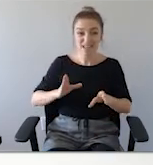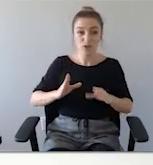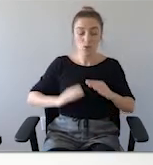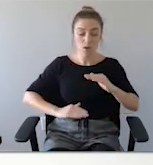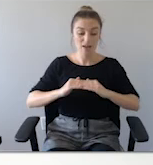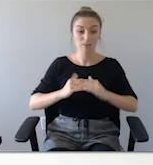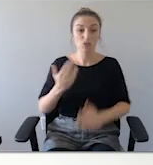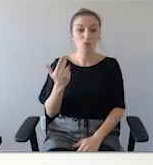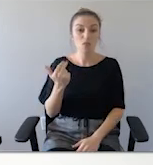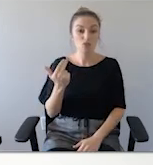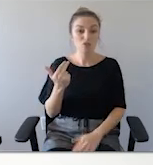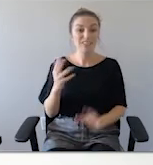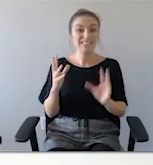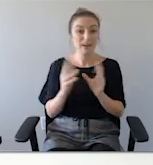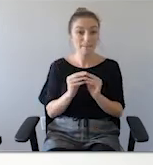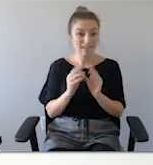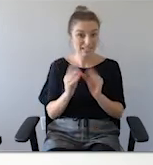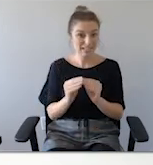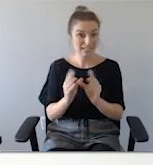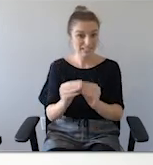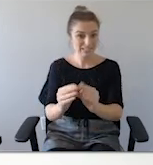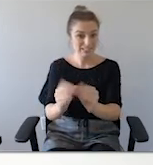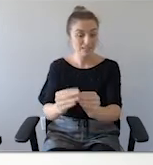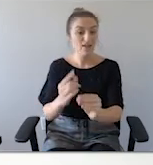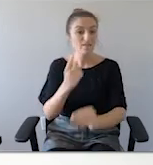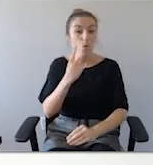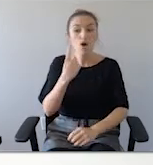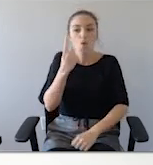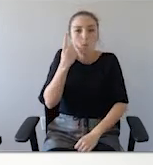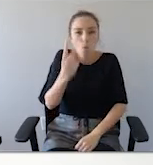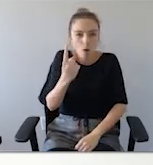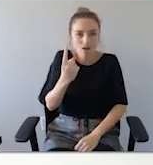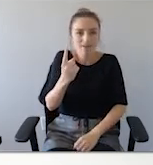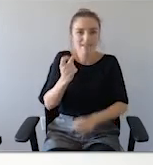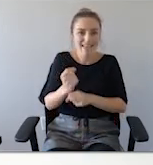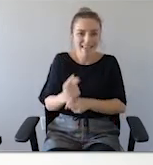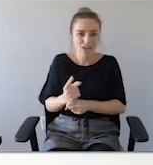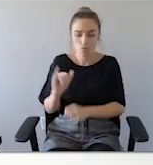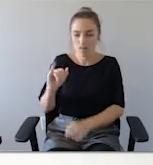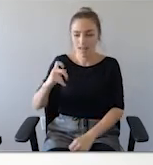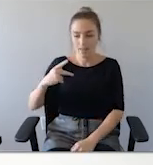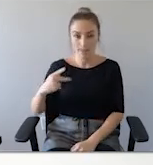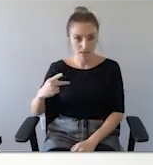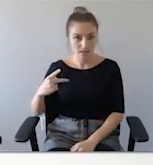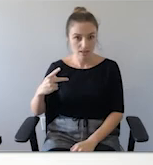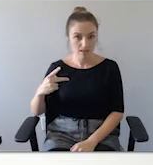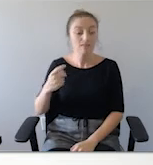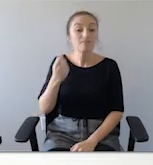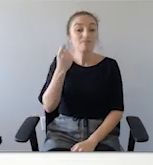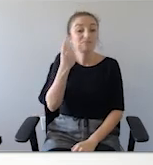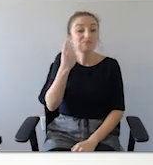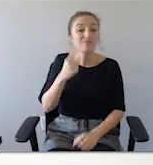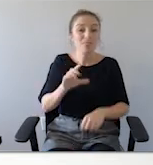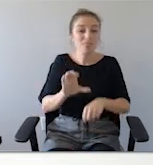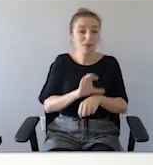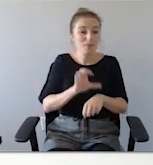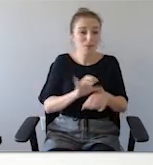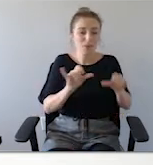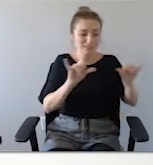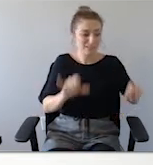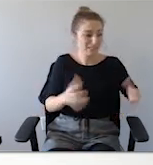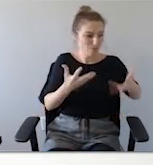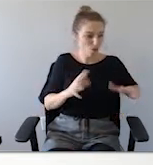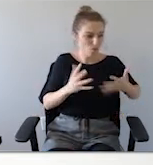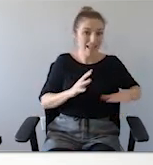to finish one annual IEP. The system, the computer system, the program they use is already set up